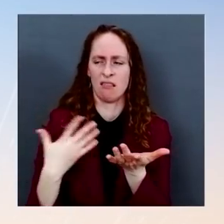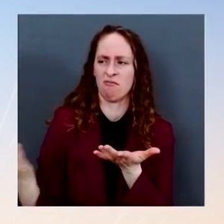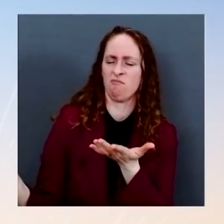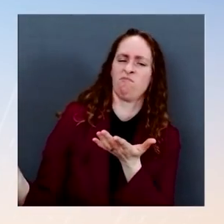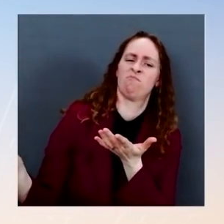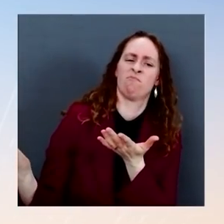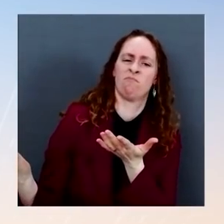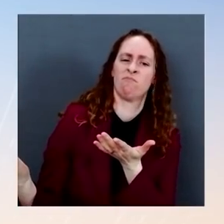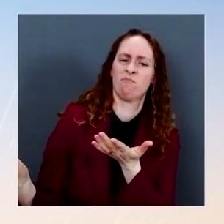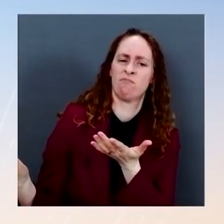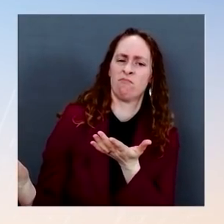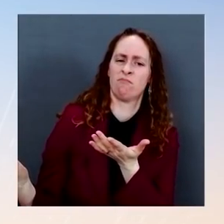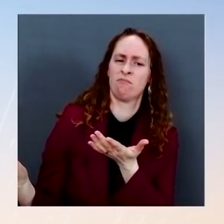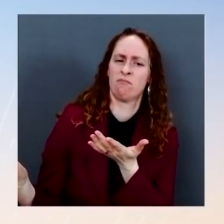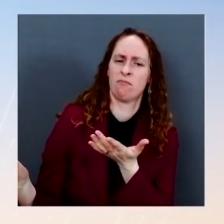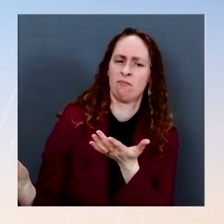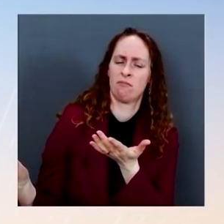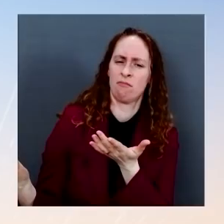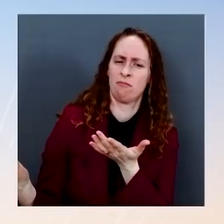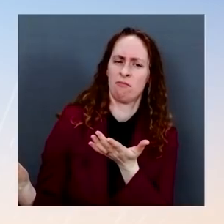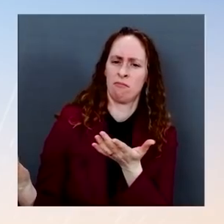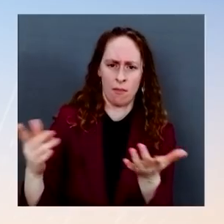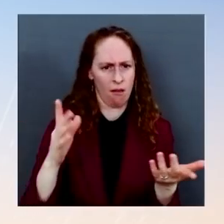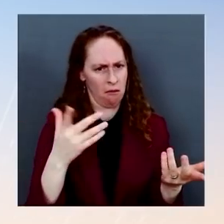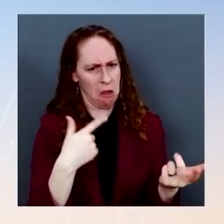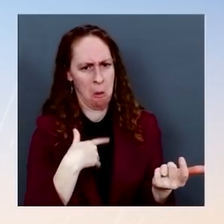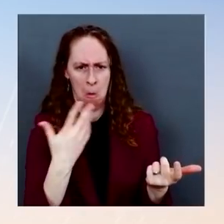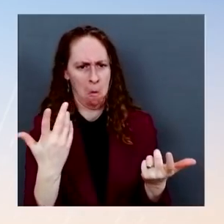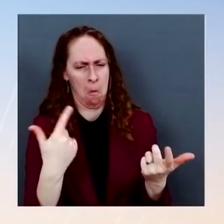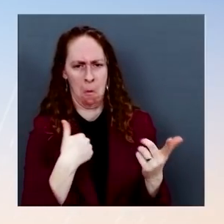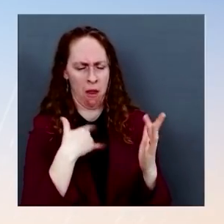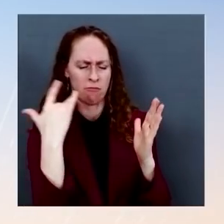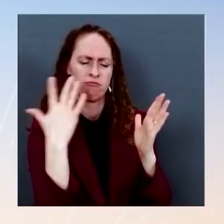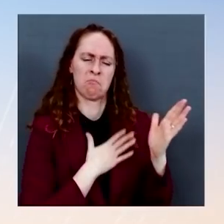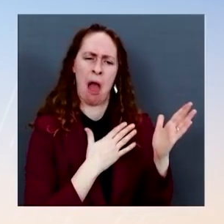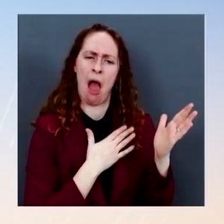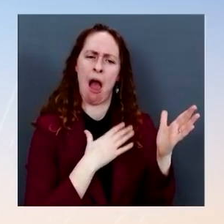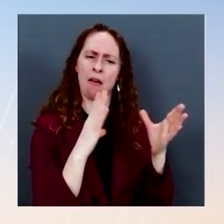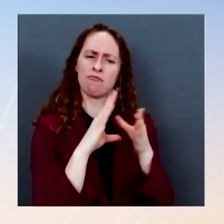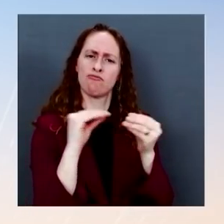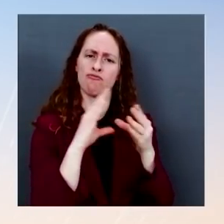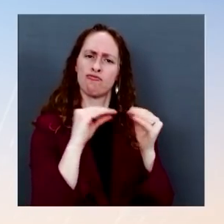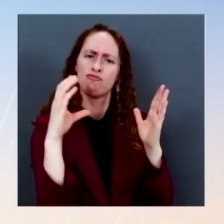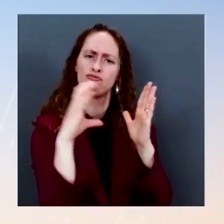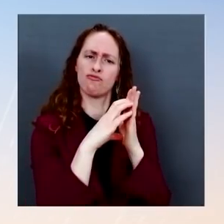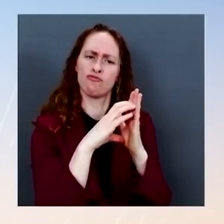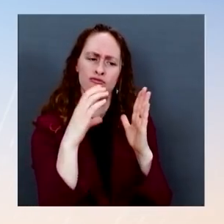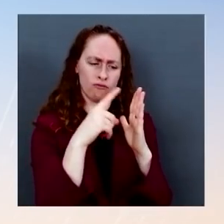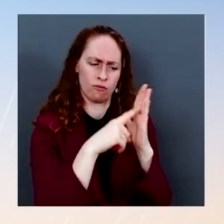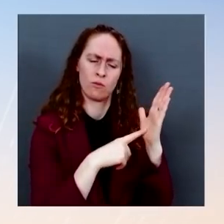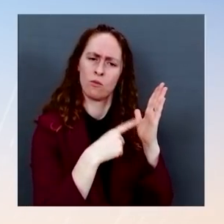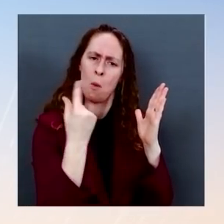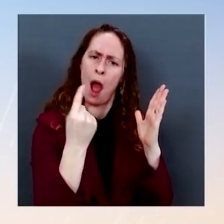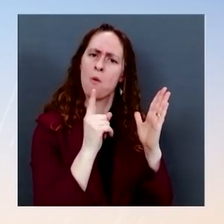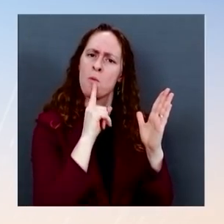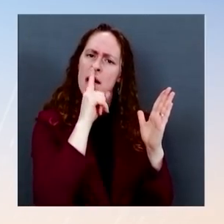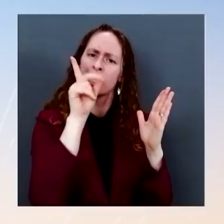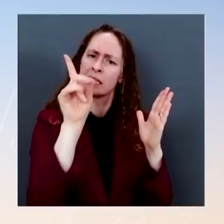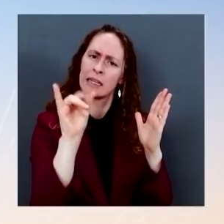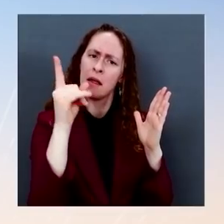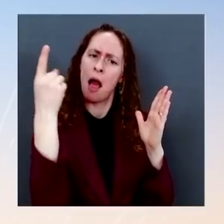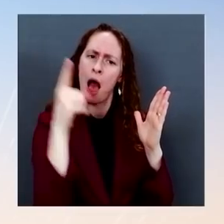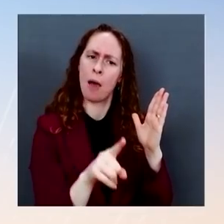of what happened over the last few weeks, and it was simply an effort to make that clear to the American people. What does this